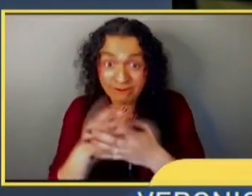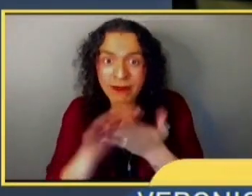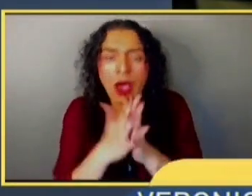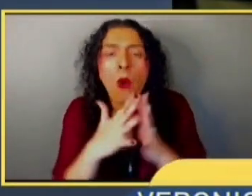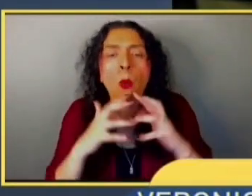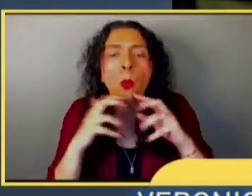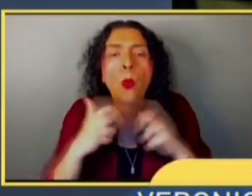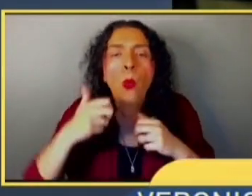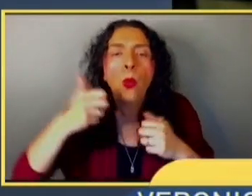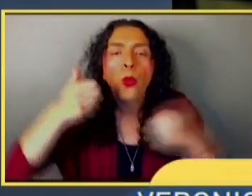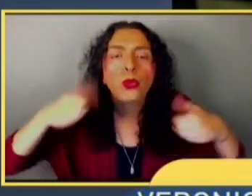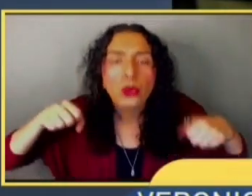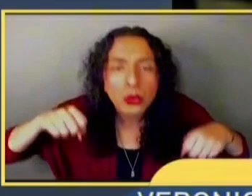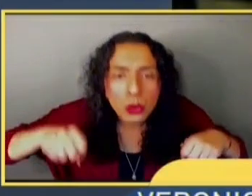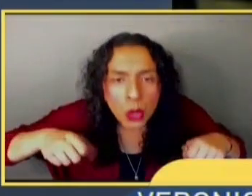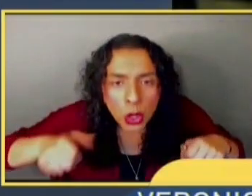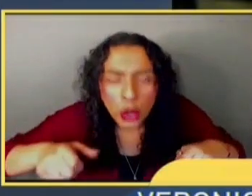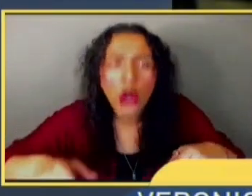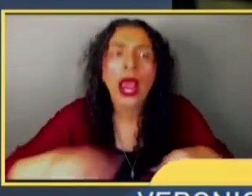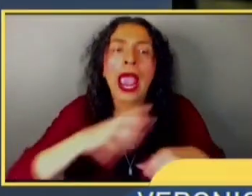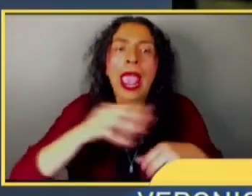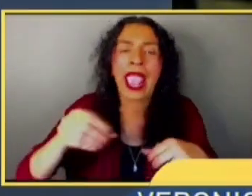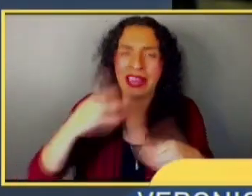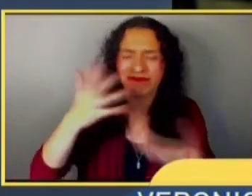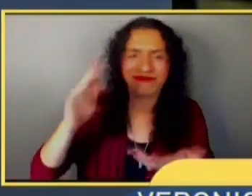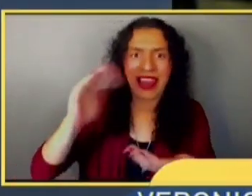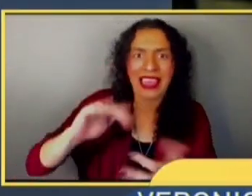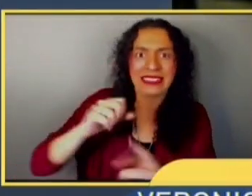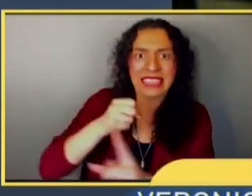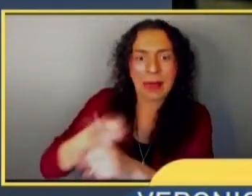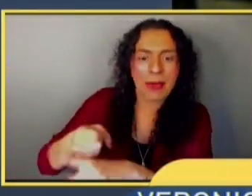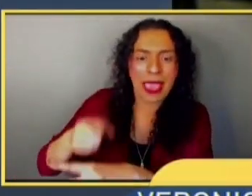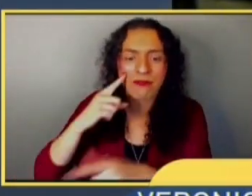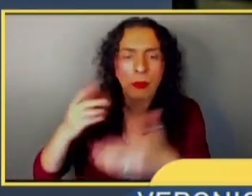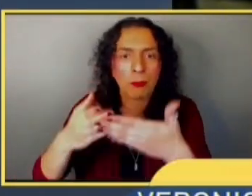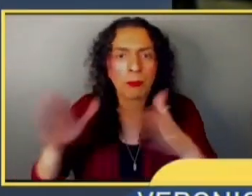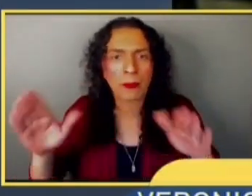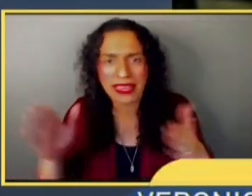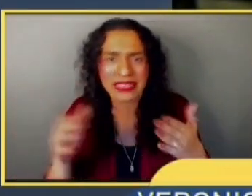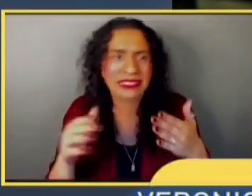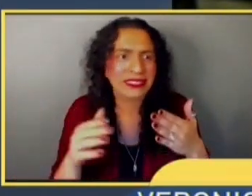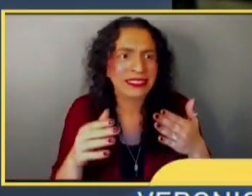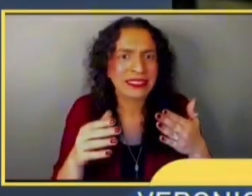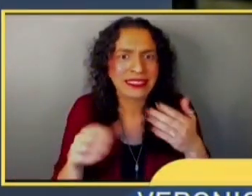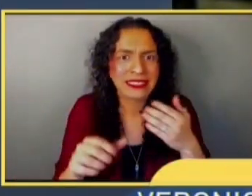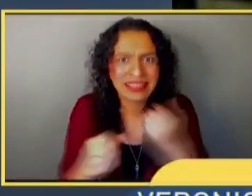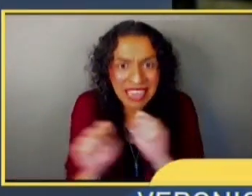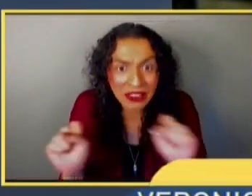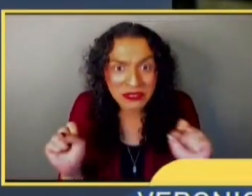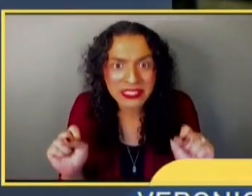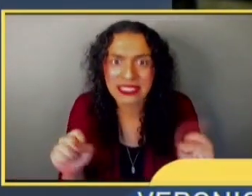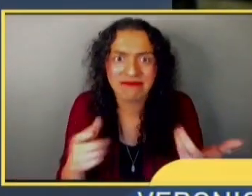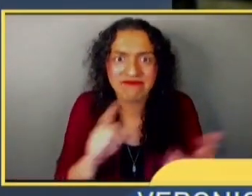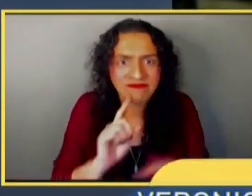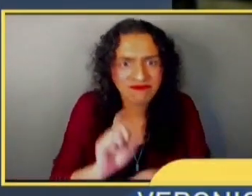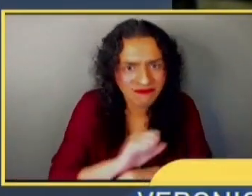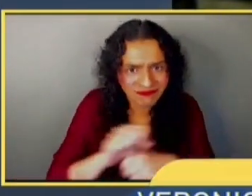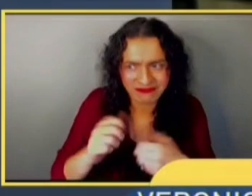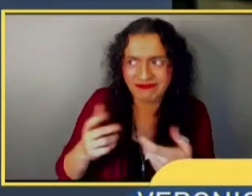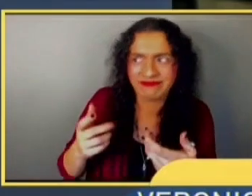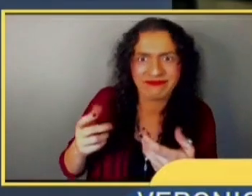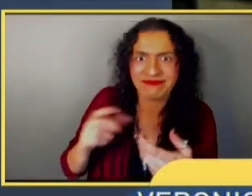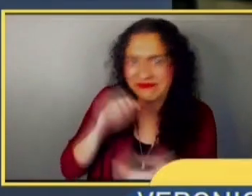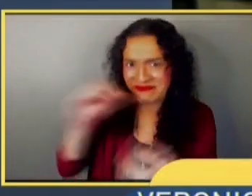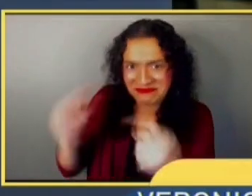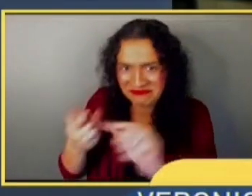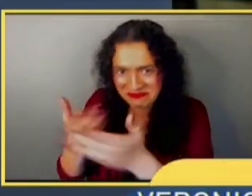impactful public safety, and they would not have as great impacts on public safety. There's also an